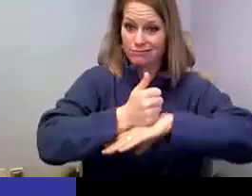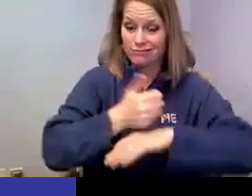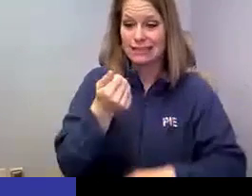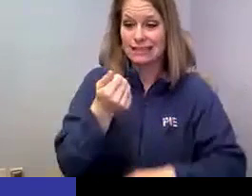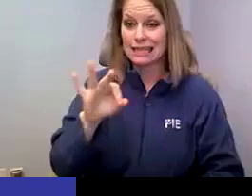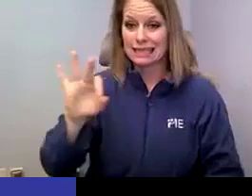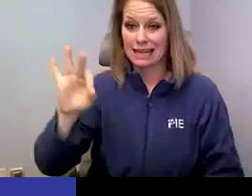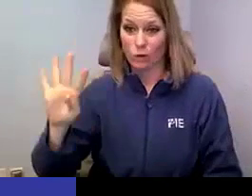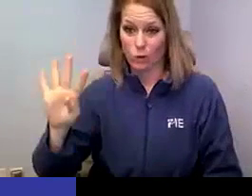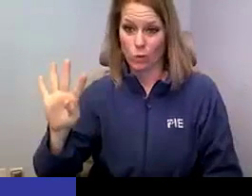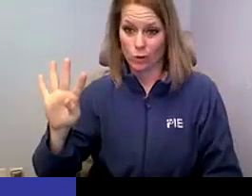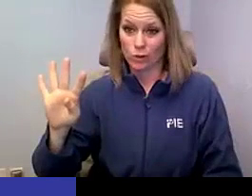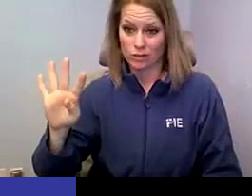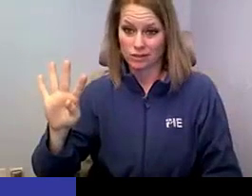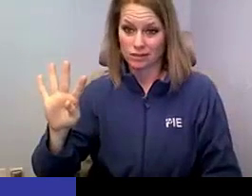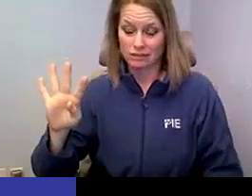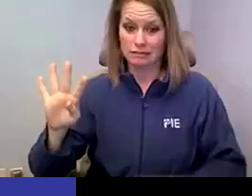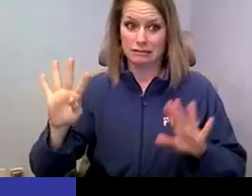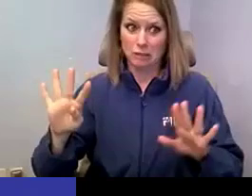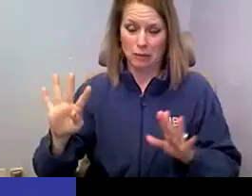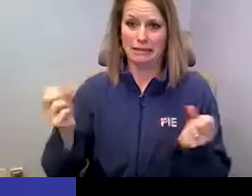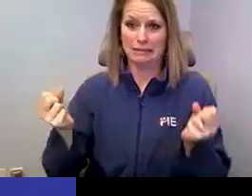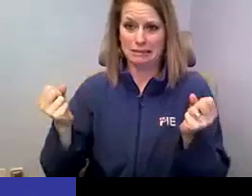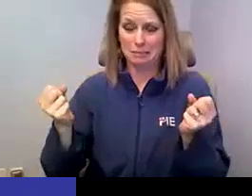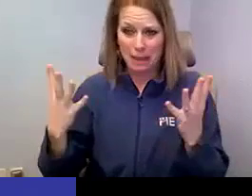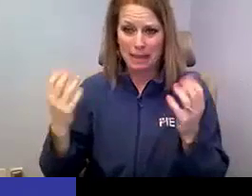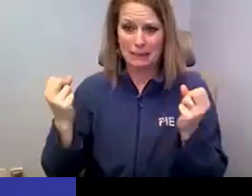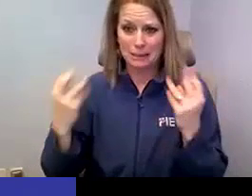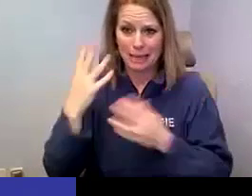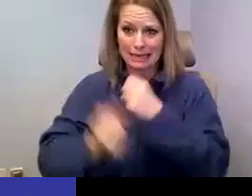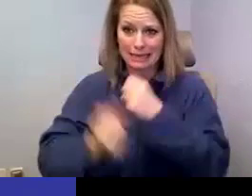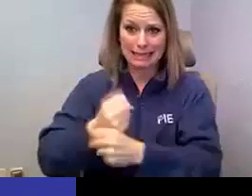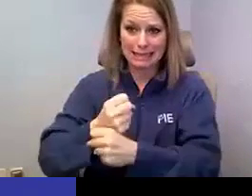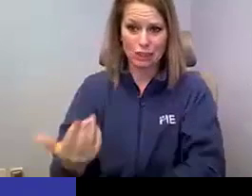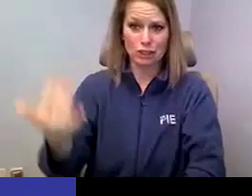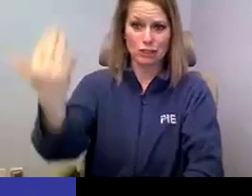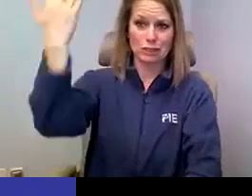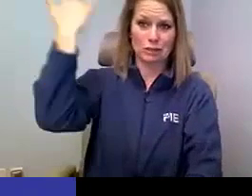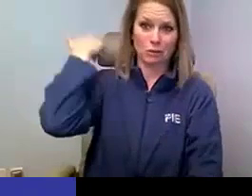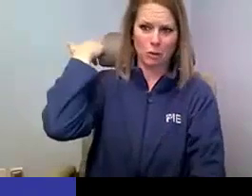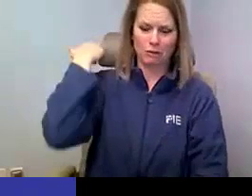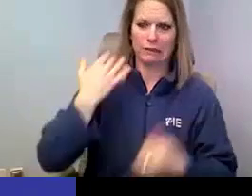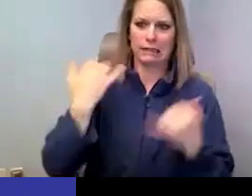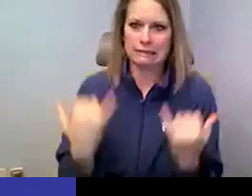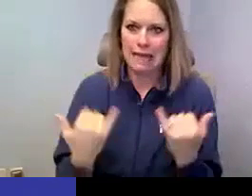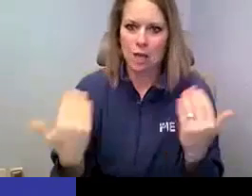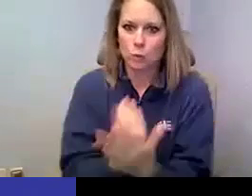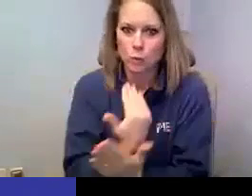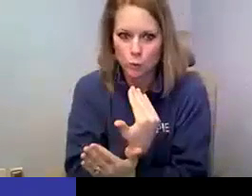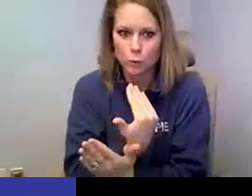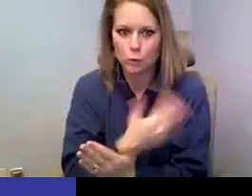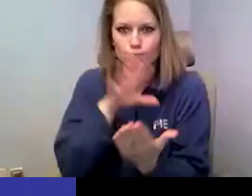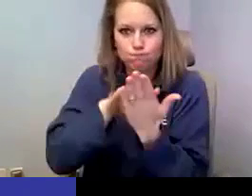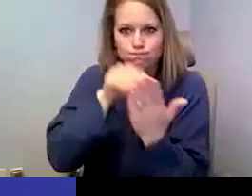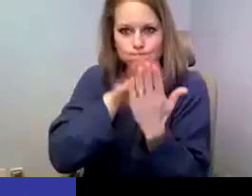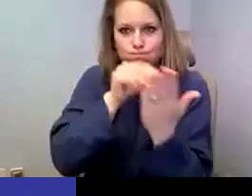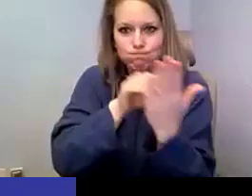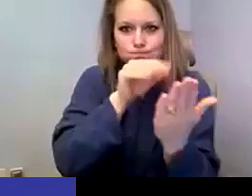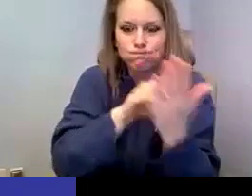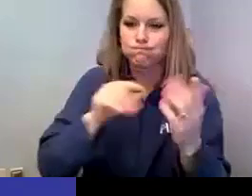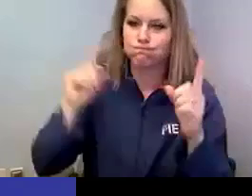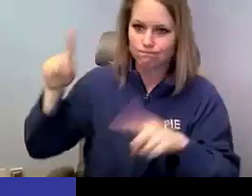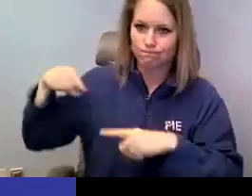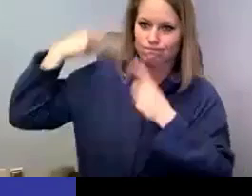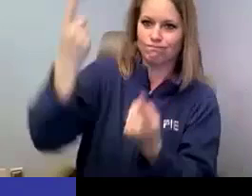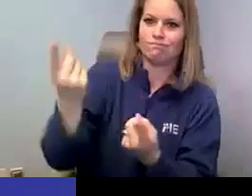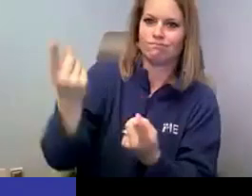in those areas, think about all the new things that we now know about those areas of trauma and social emotional learning